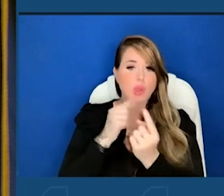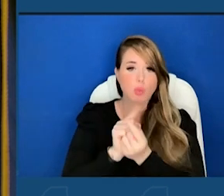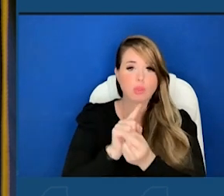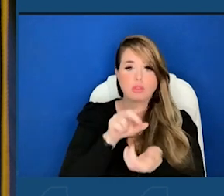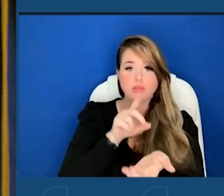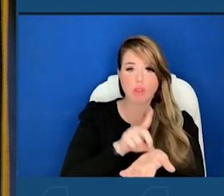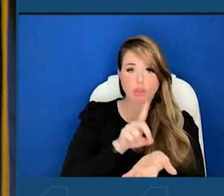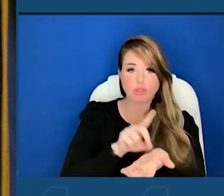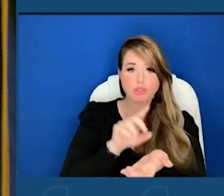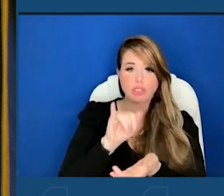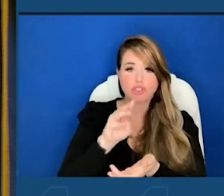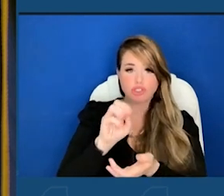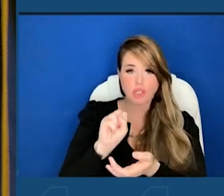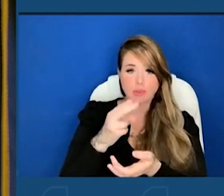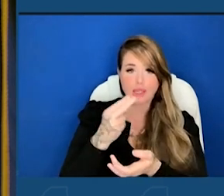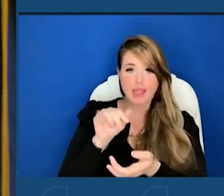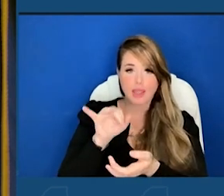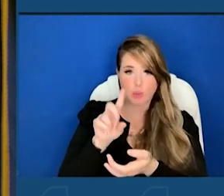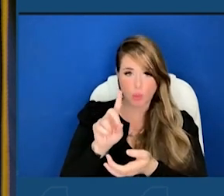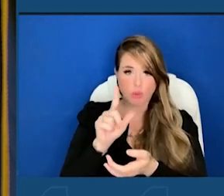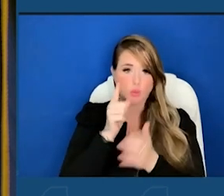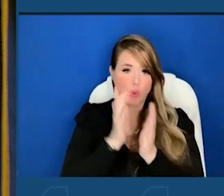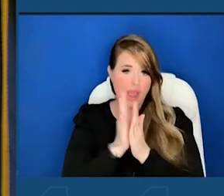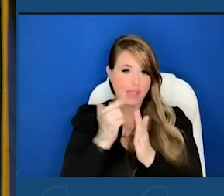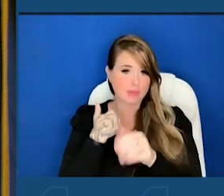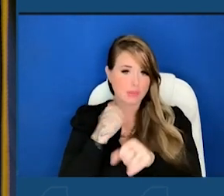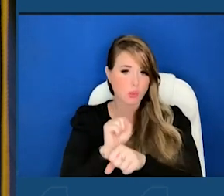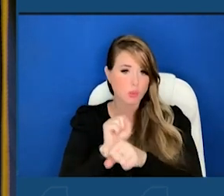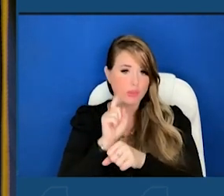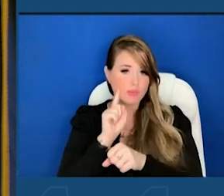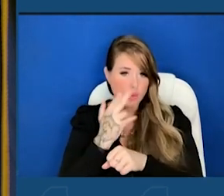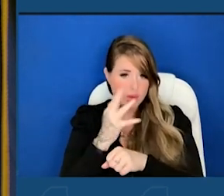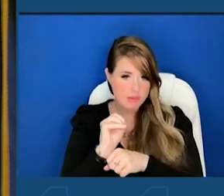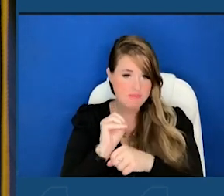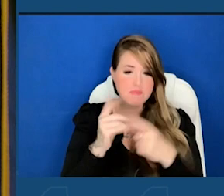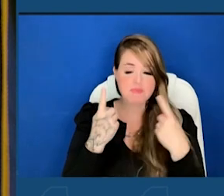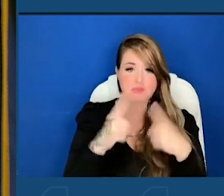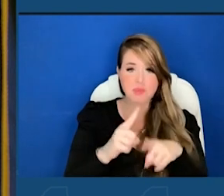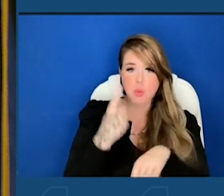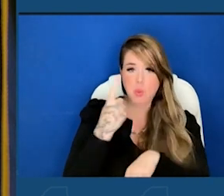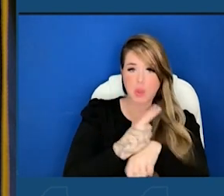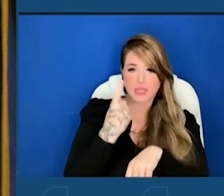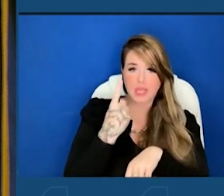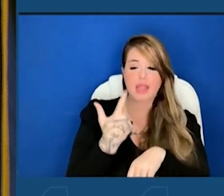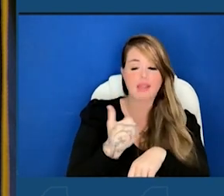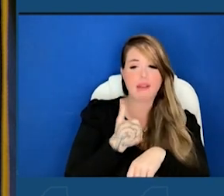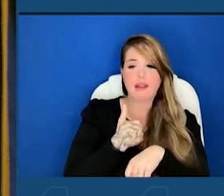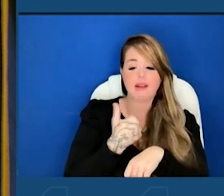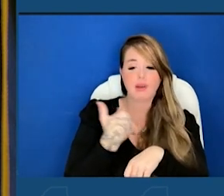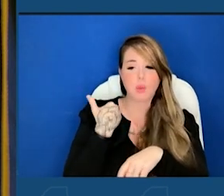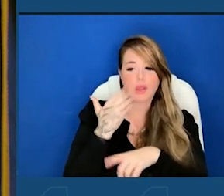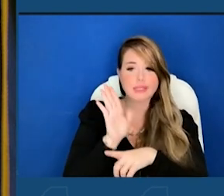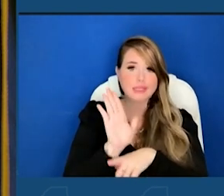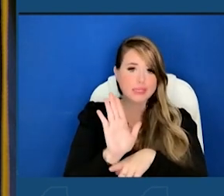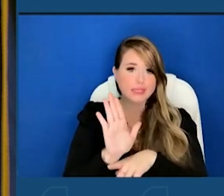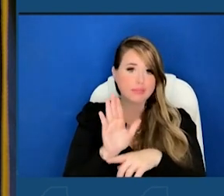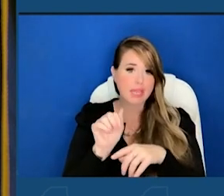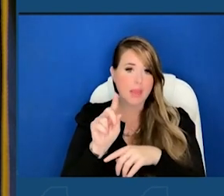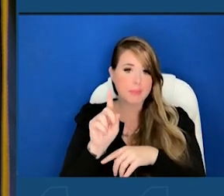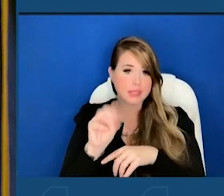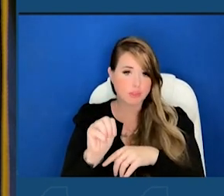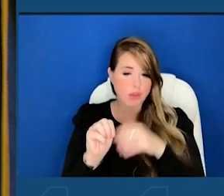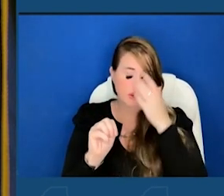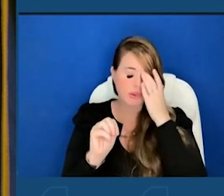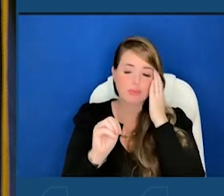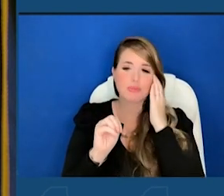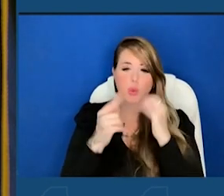asked me to work for him. And one day, I was his administrator.